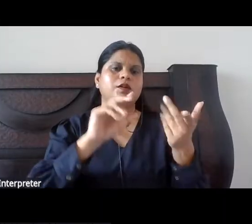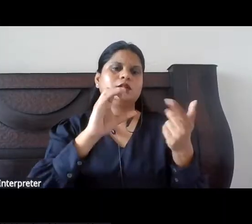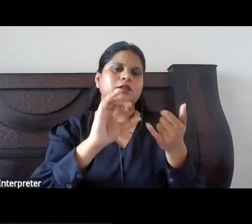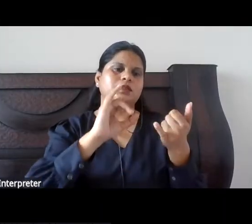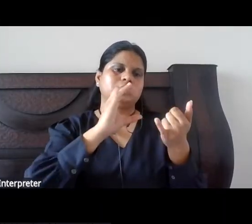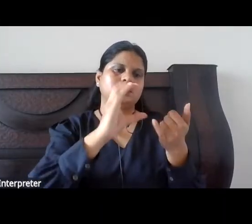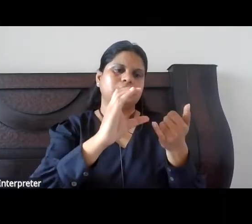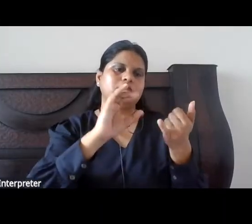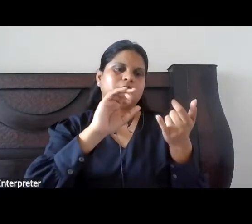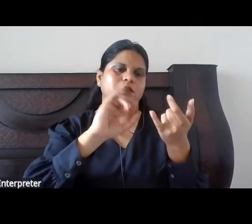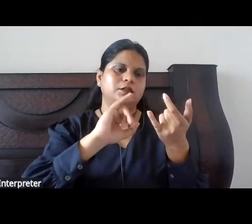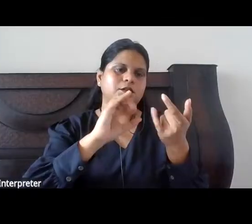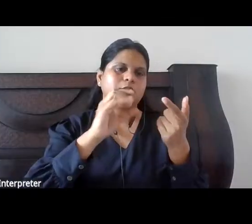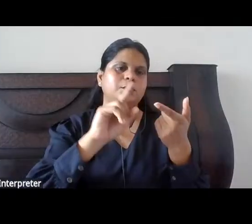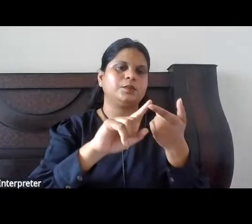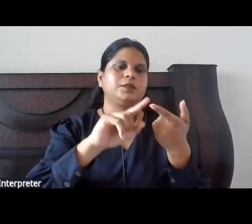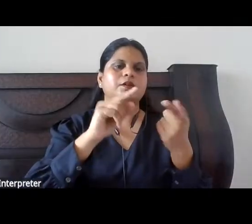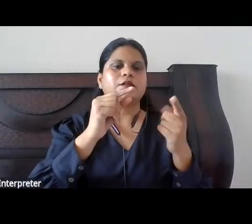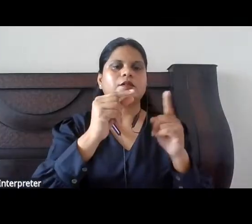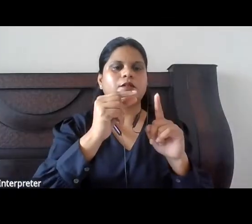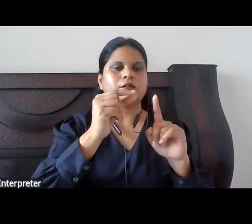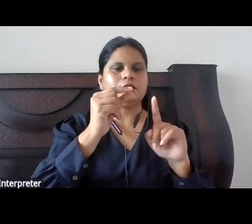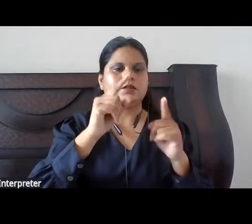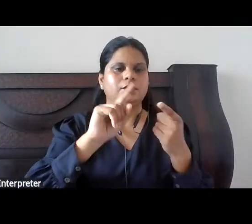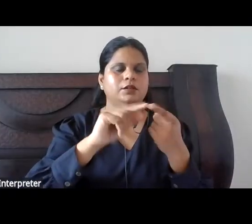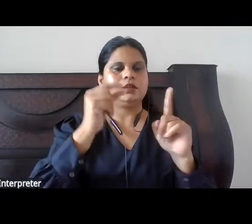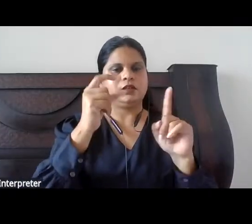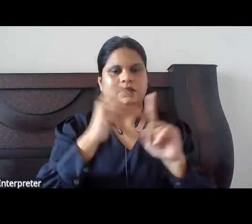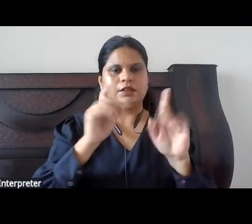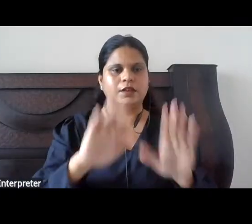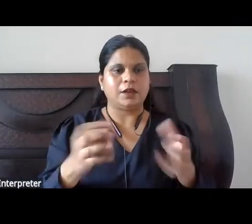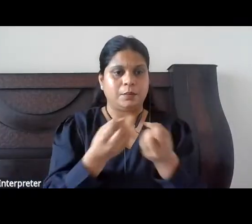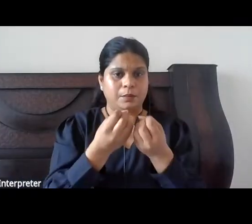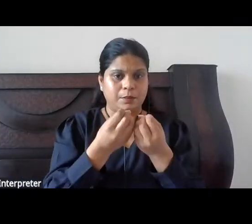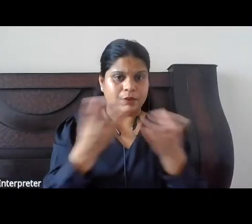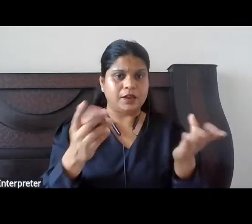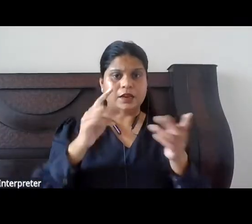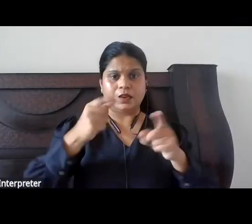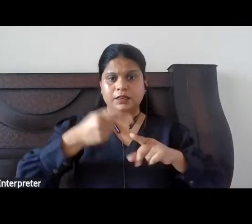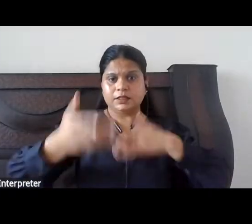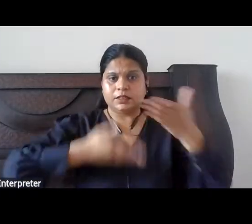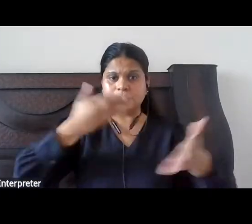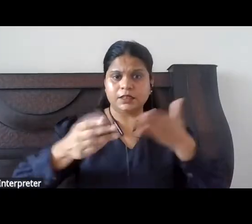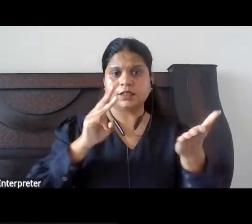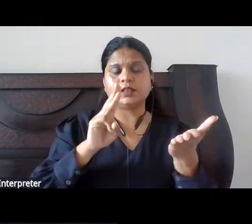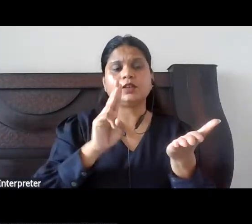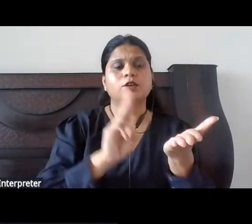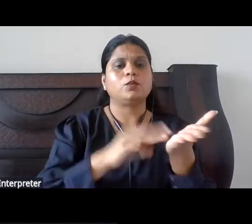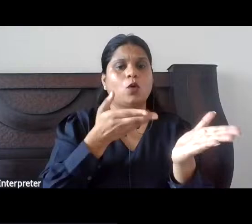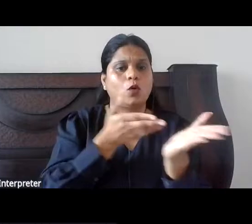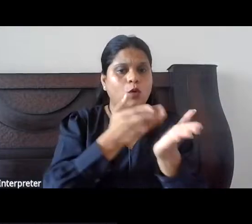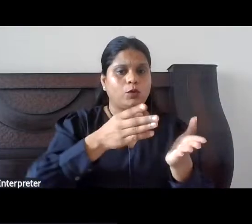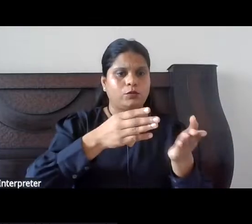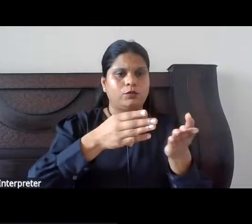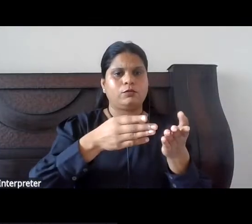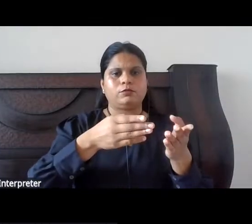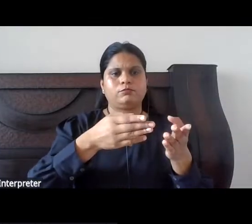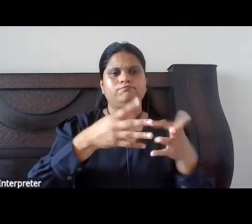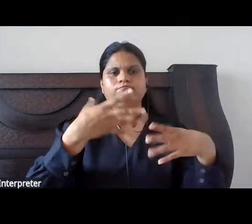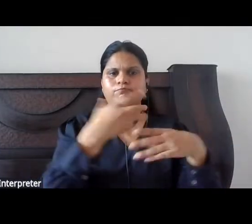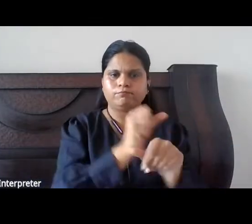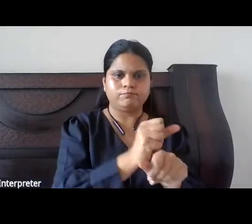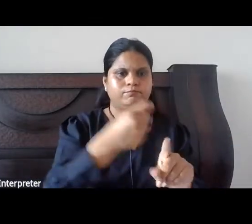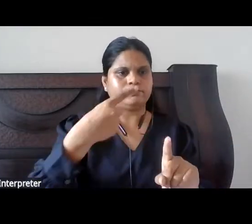prepared a training module. We prepared a training module because we said the enumerators have to be trained. And we also